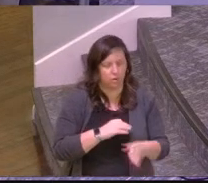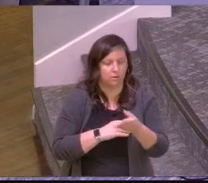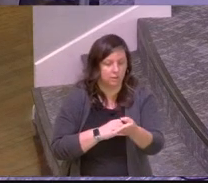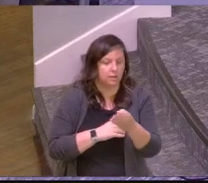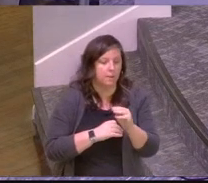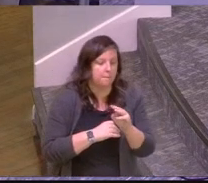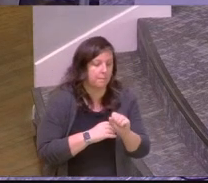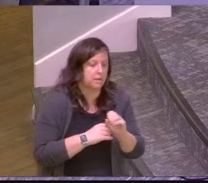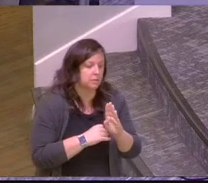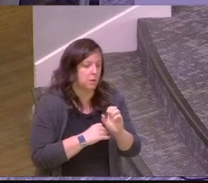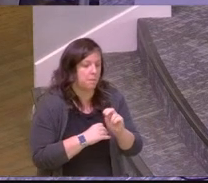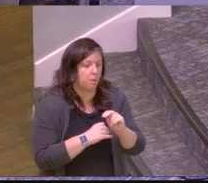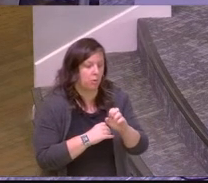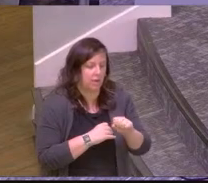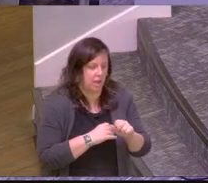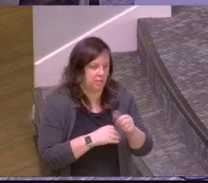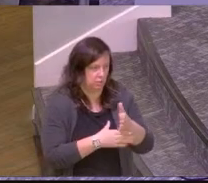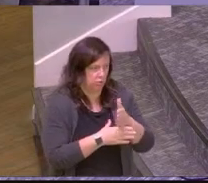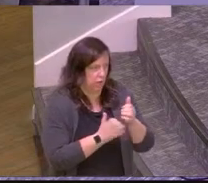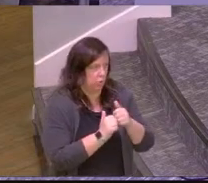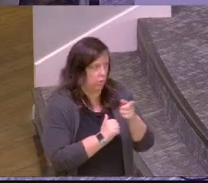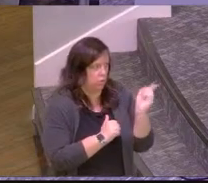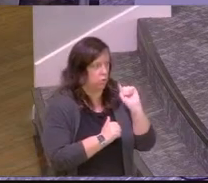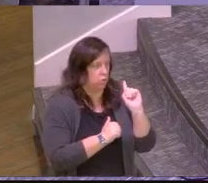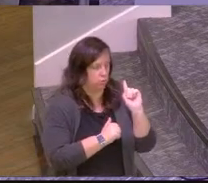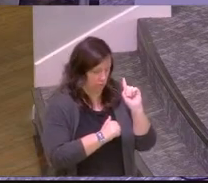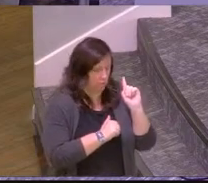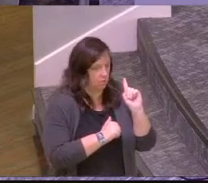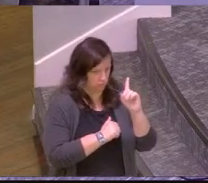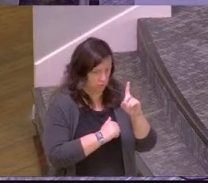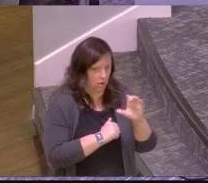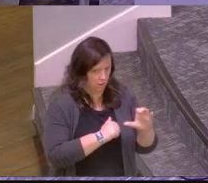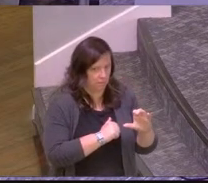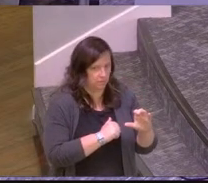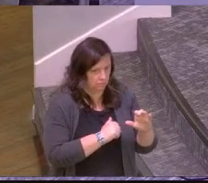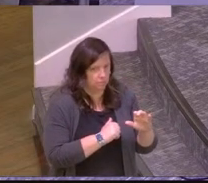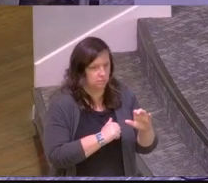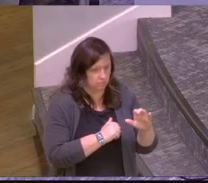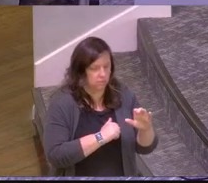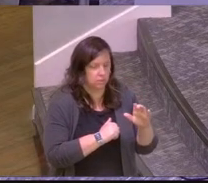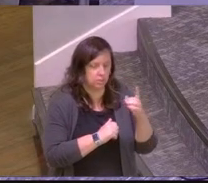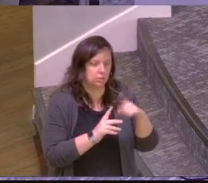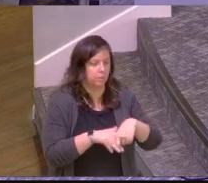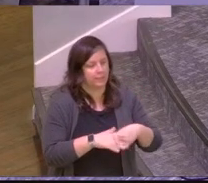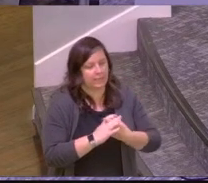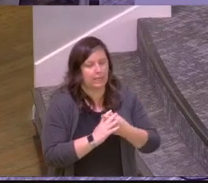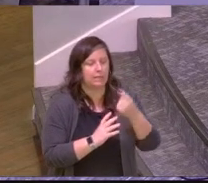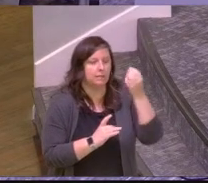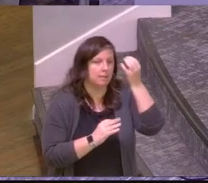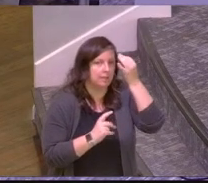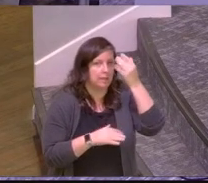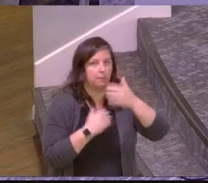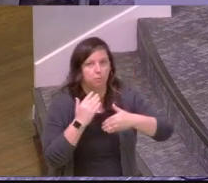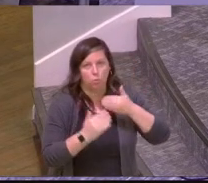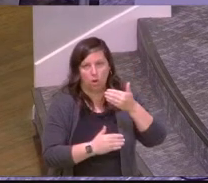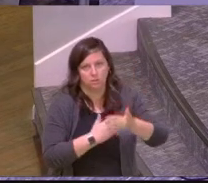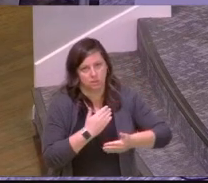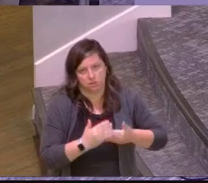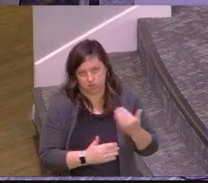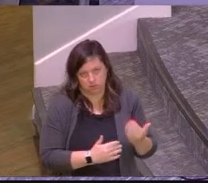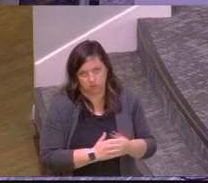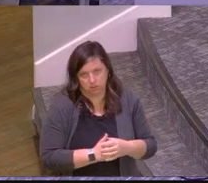with you all a document just to begin the thinking process of what the